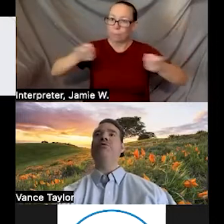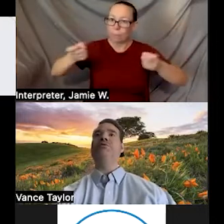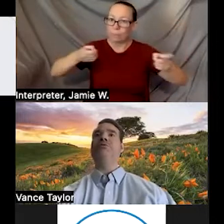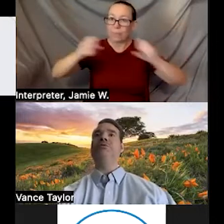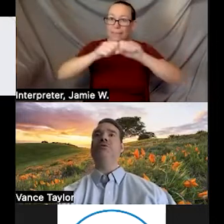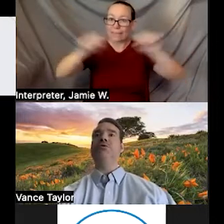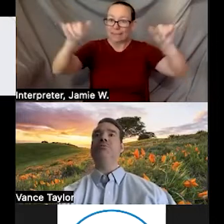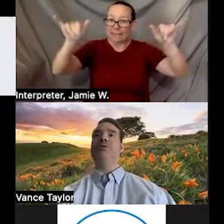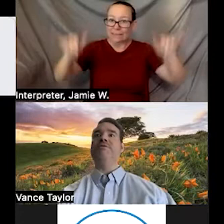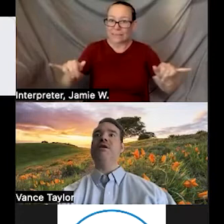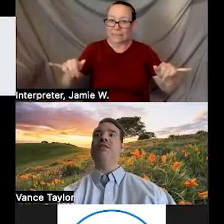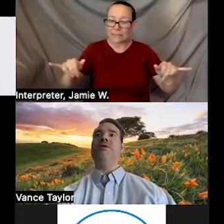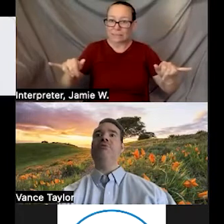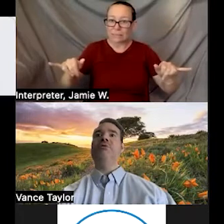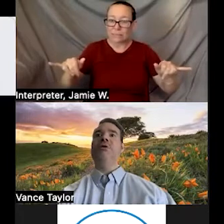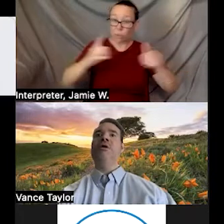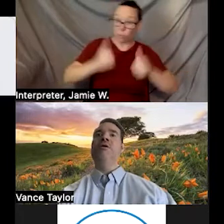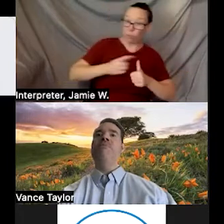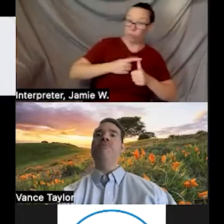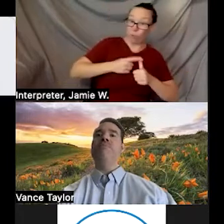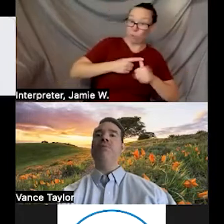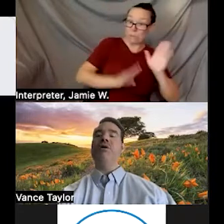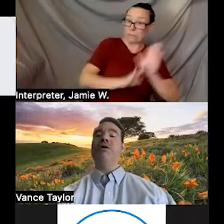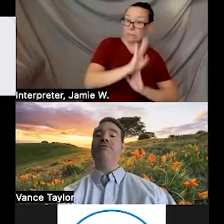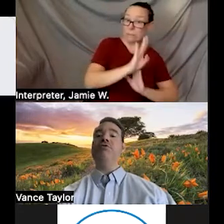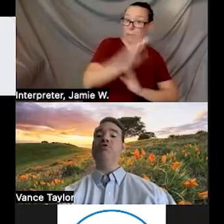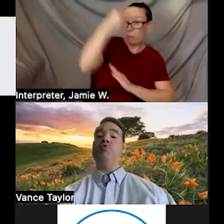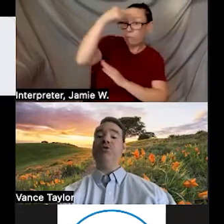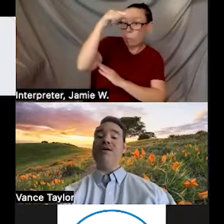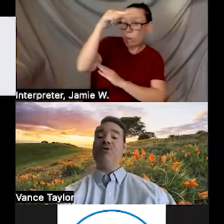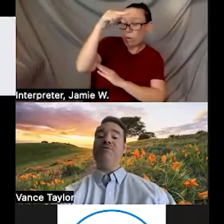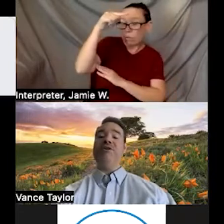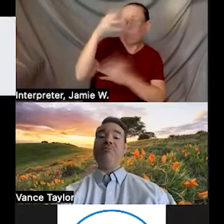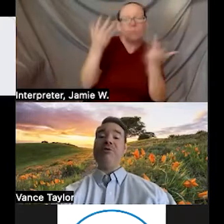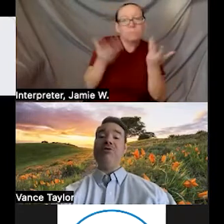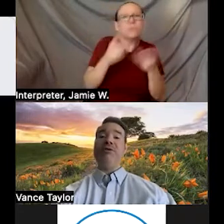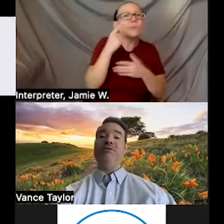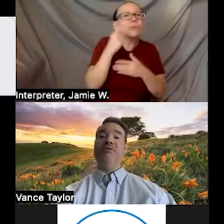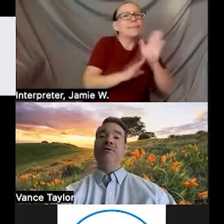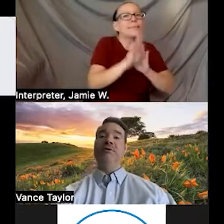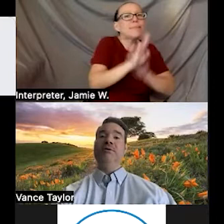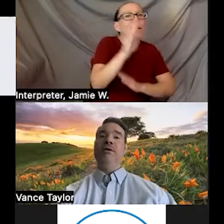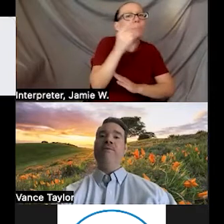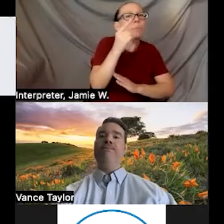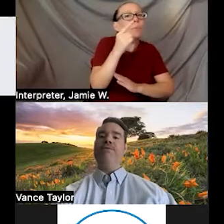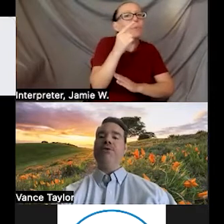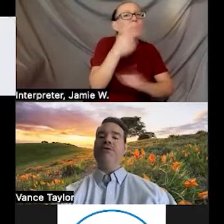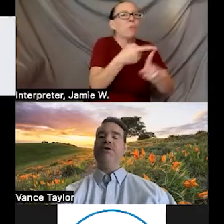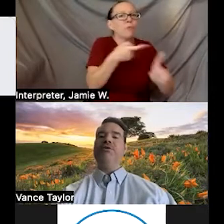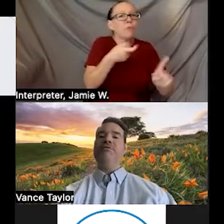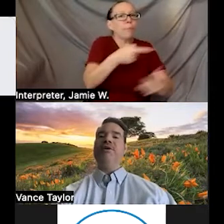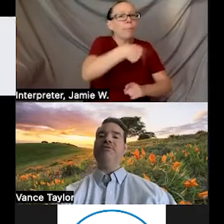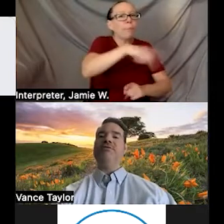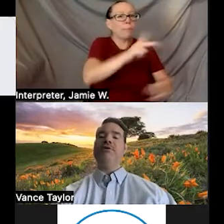that was ultimately developed by individuals without lived experience in